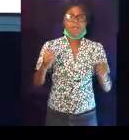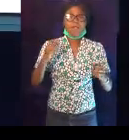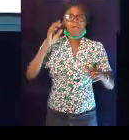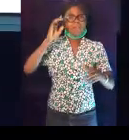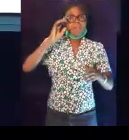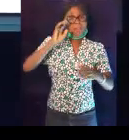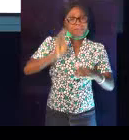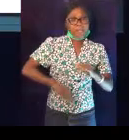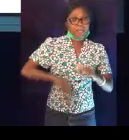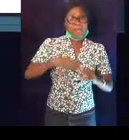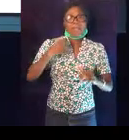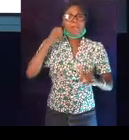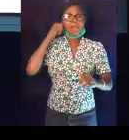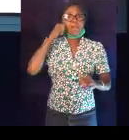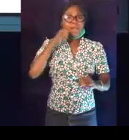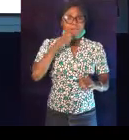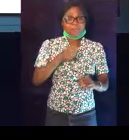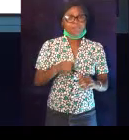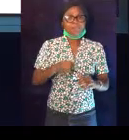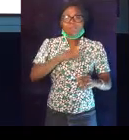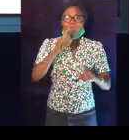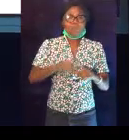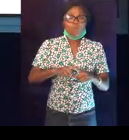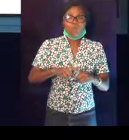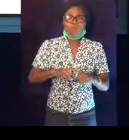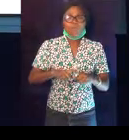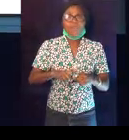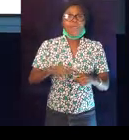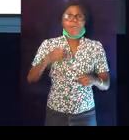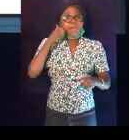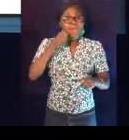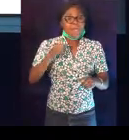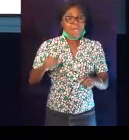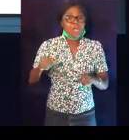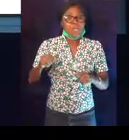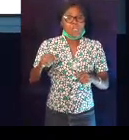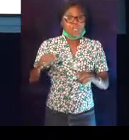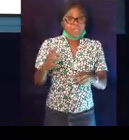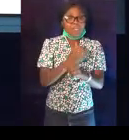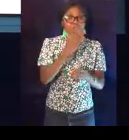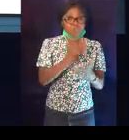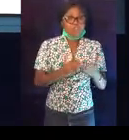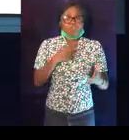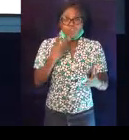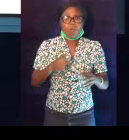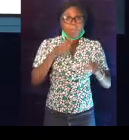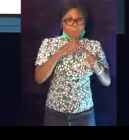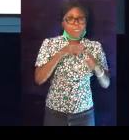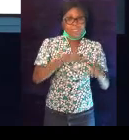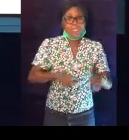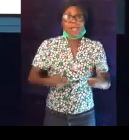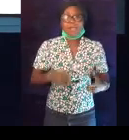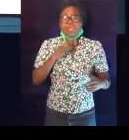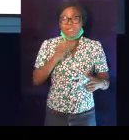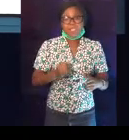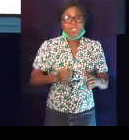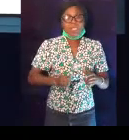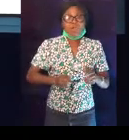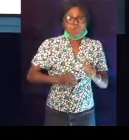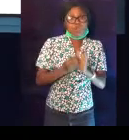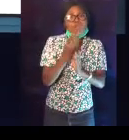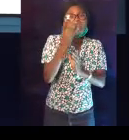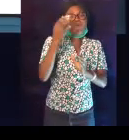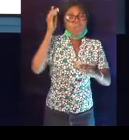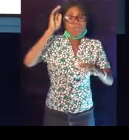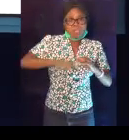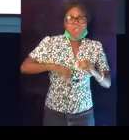stronger than girls. But when girls reach certain age, they grow faster, bigger than boys. That's